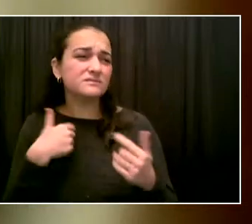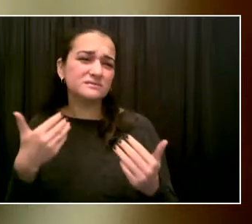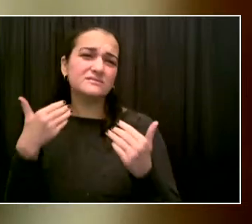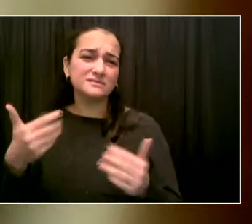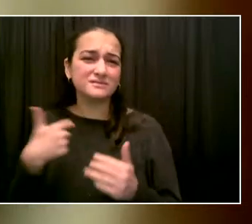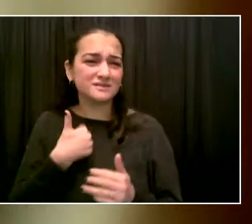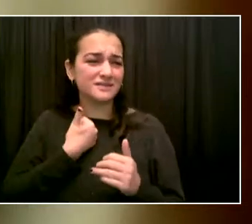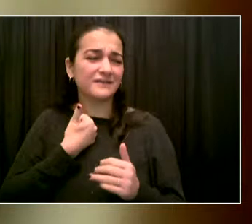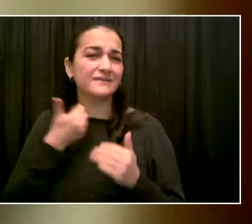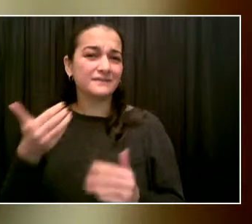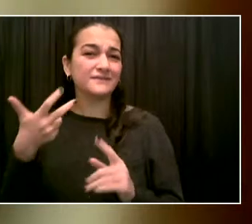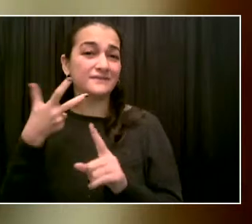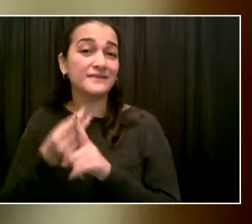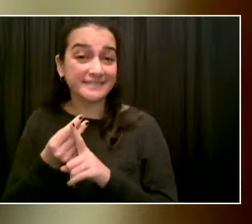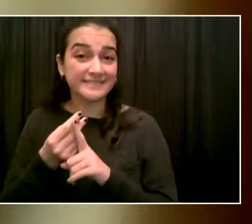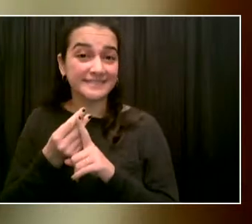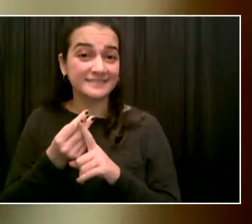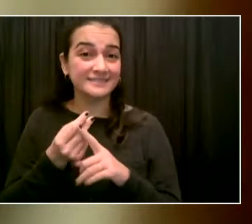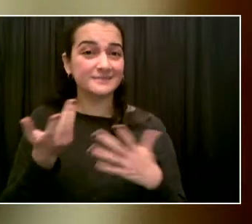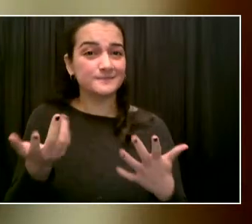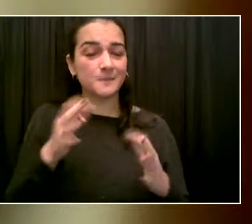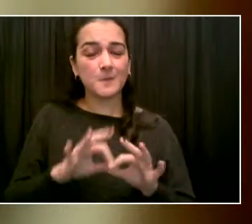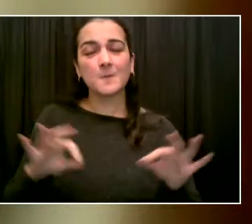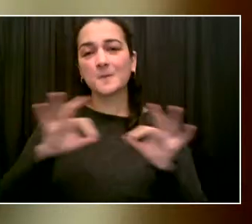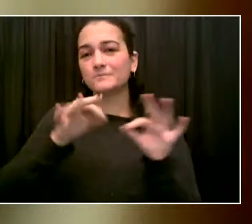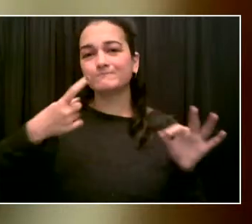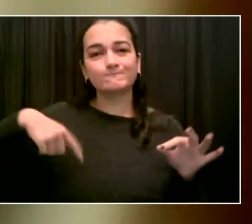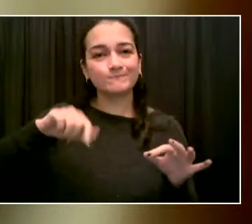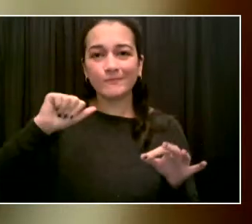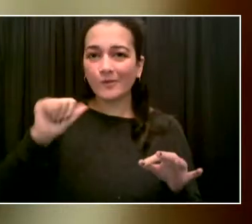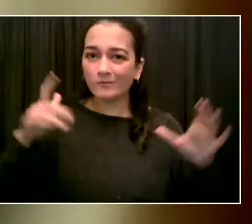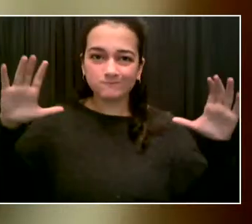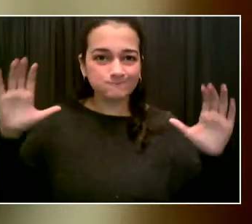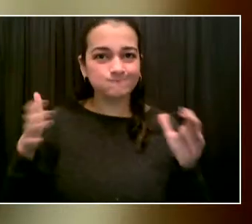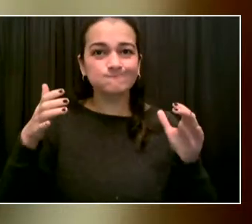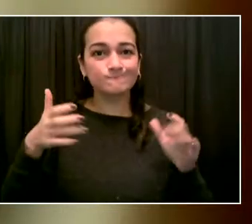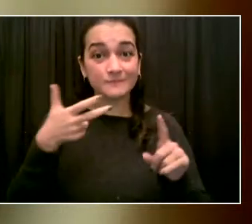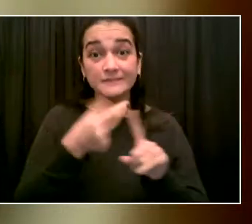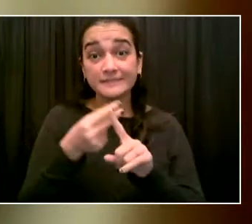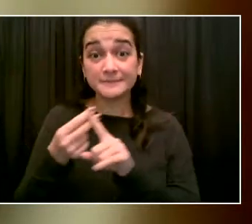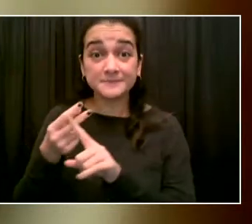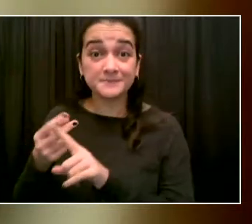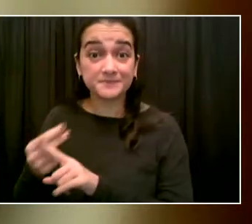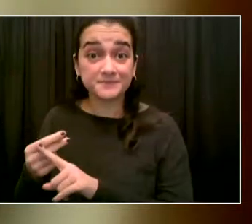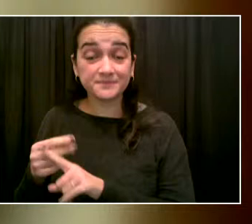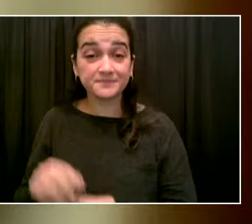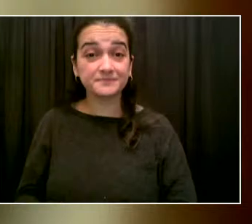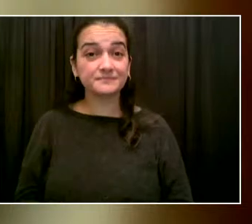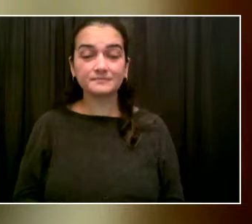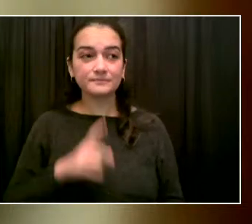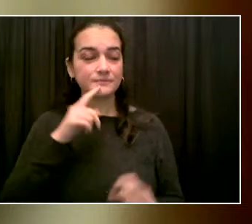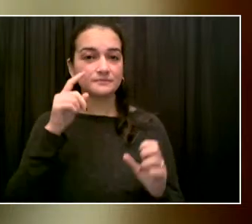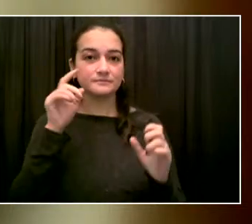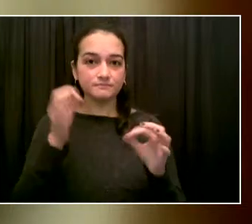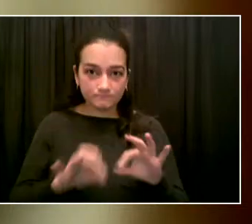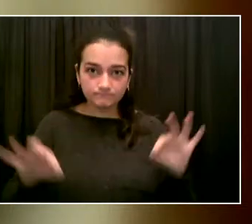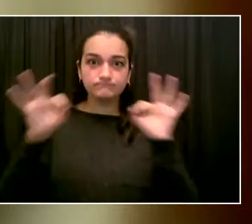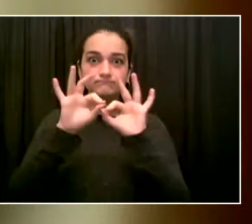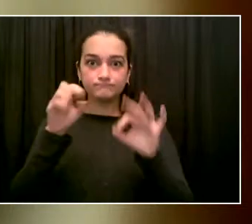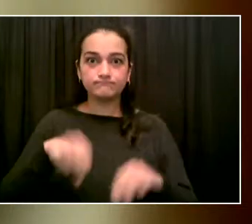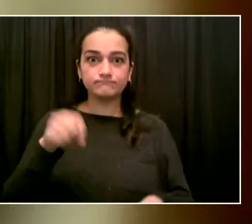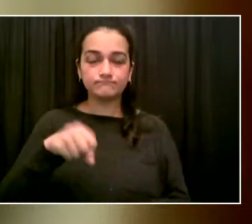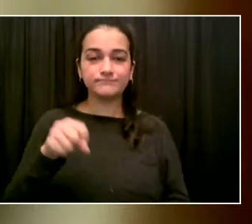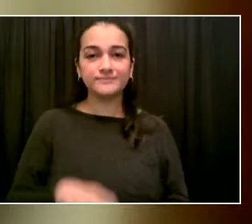so important. I just wish that when they were testing the vaccine on the younger children, if they had decided to start